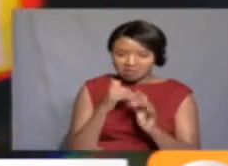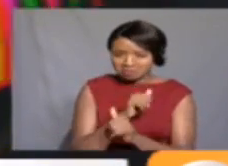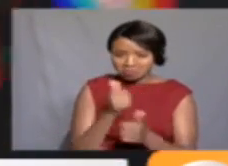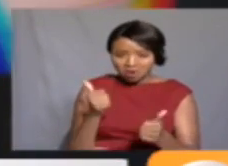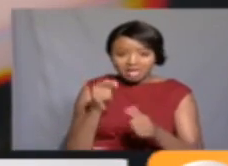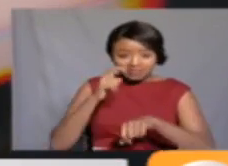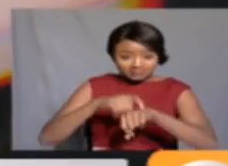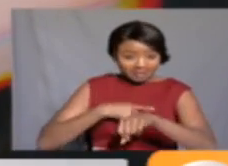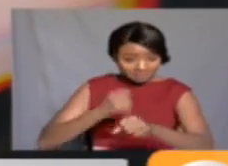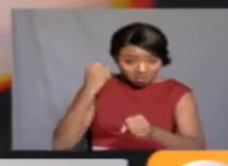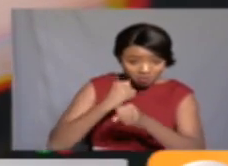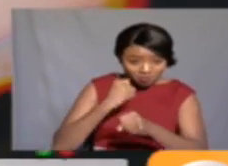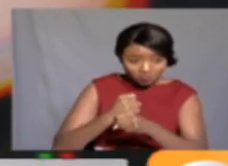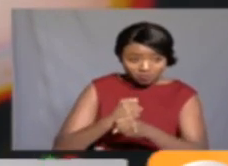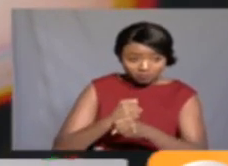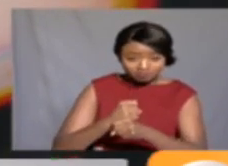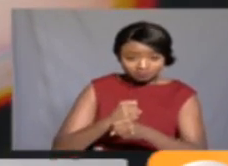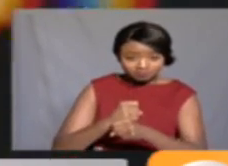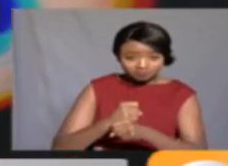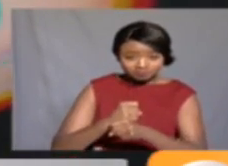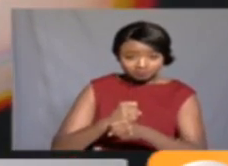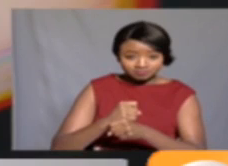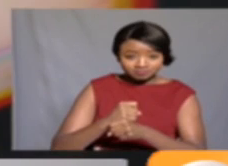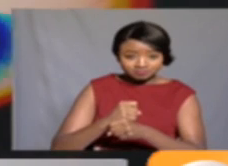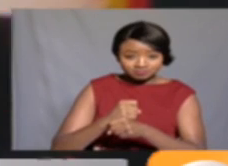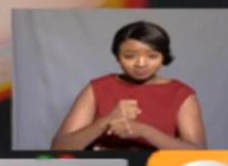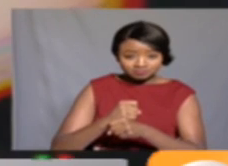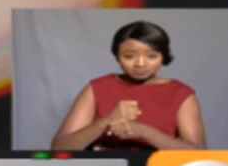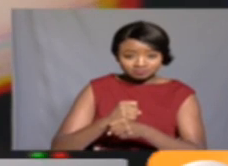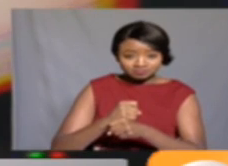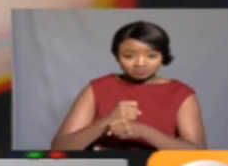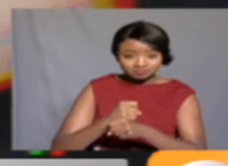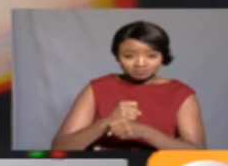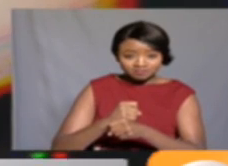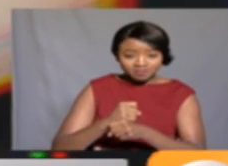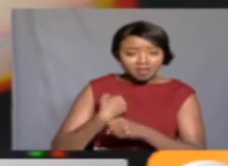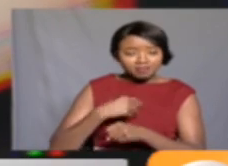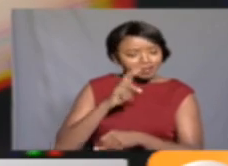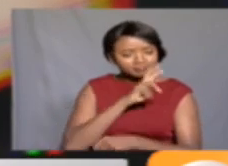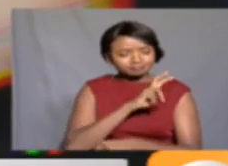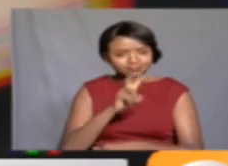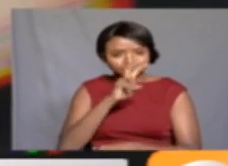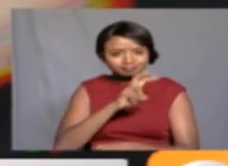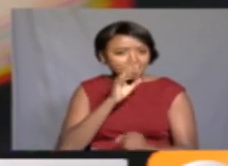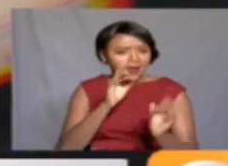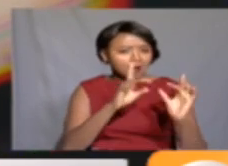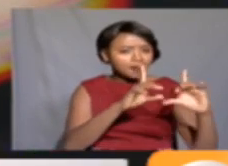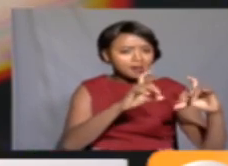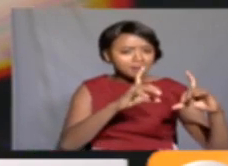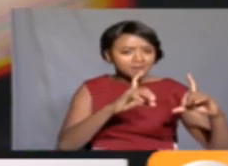I run it, it goes through, scans the images, and then